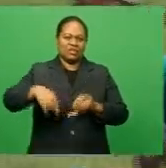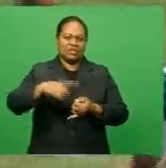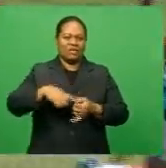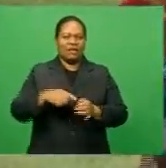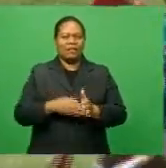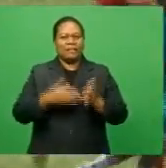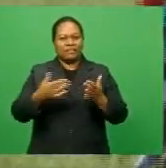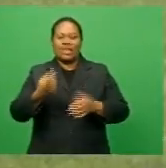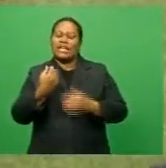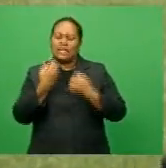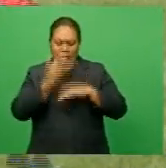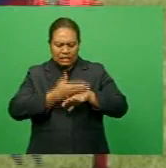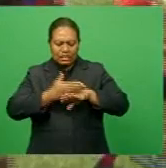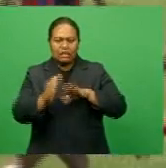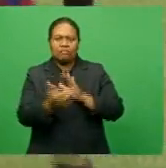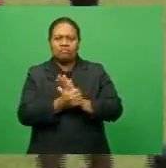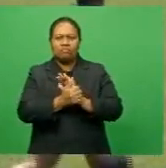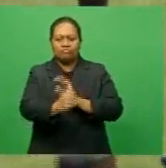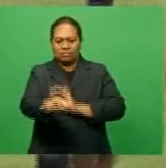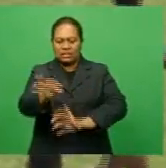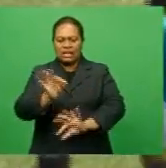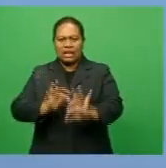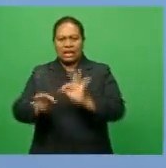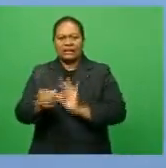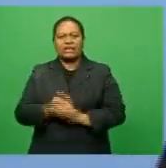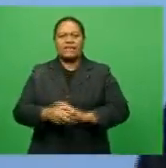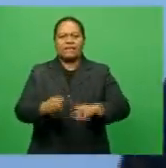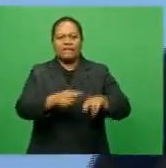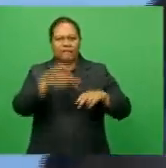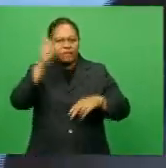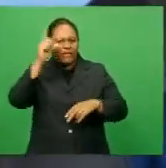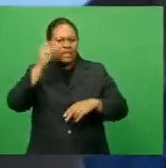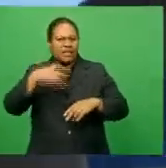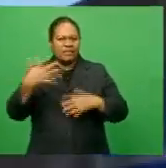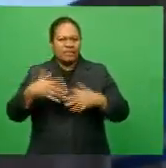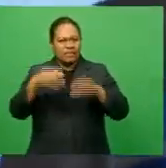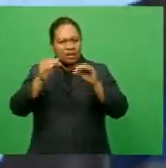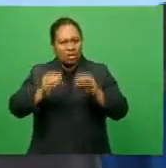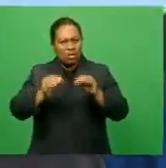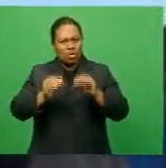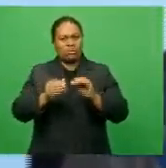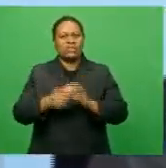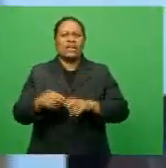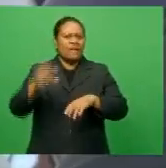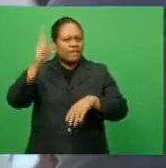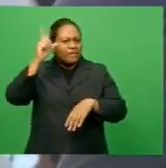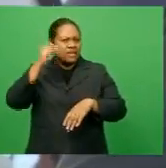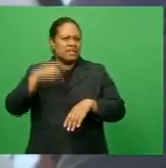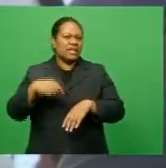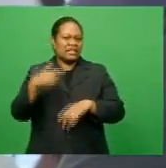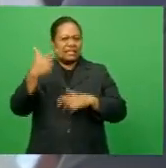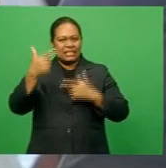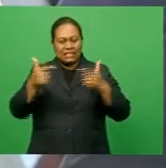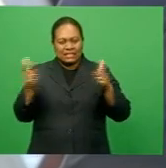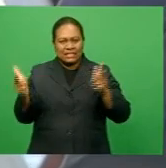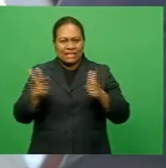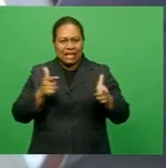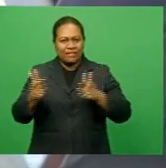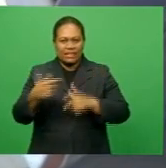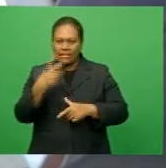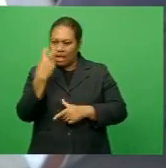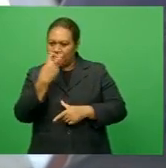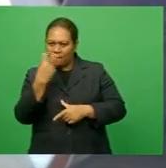new talents that pleased selectors. Fijiana 15's coach Senirusi Seruvakula, Fijiana 7's mentor Sayasi